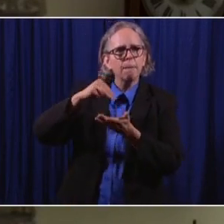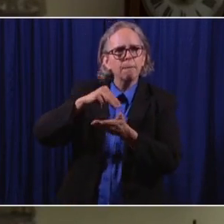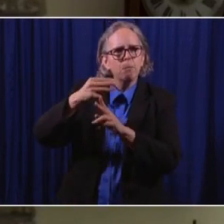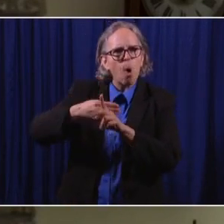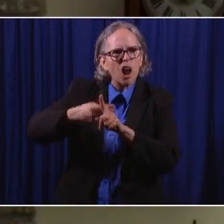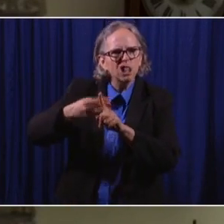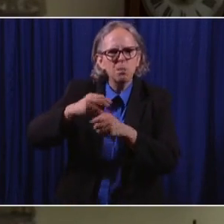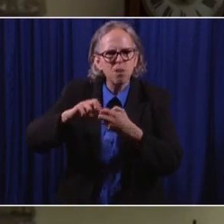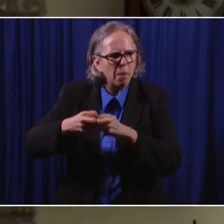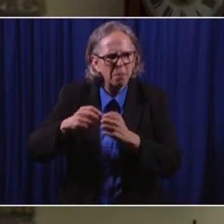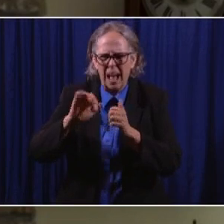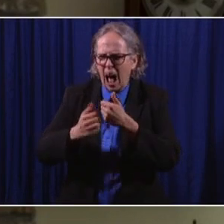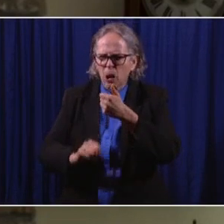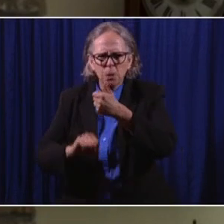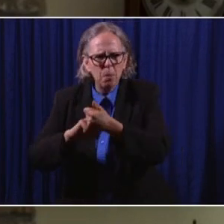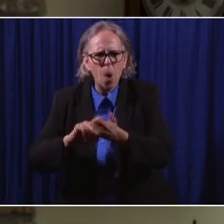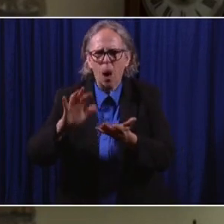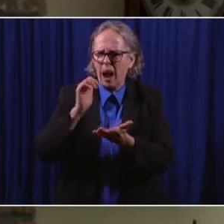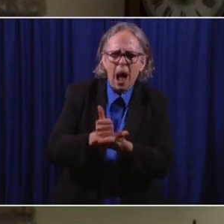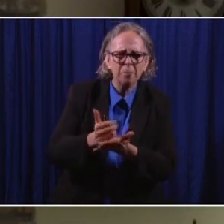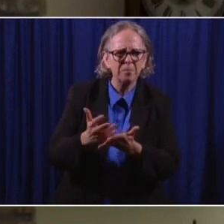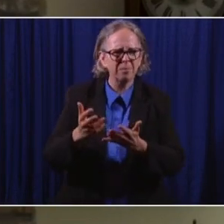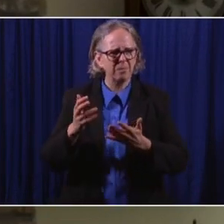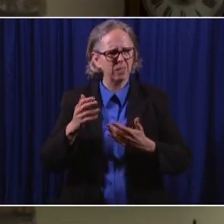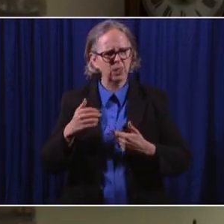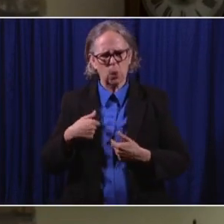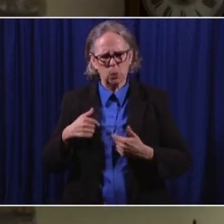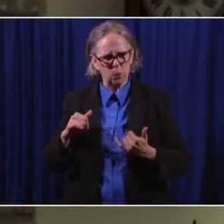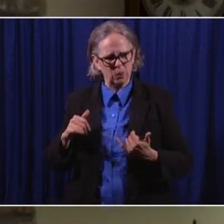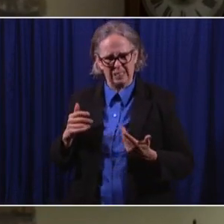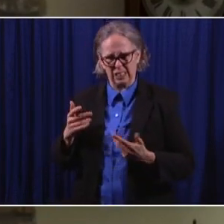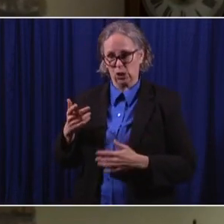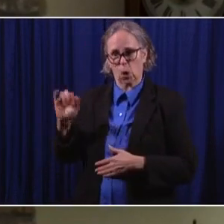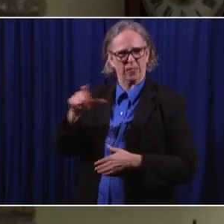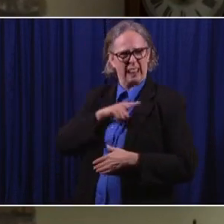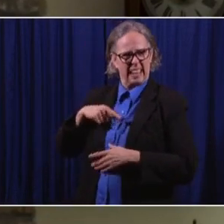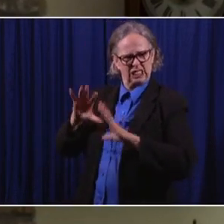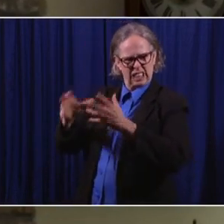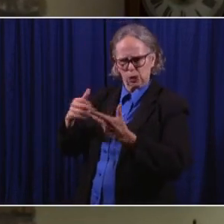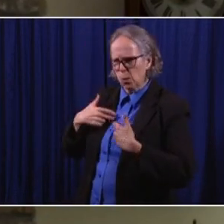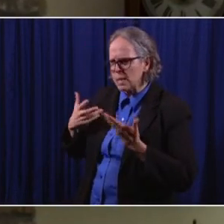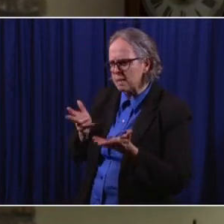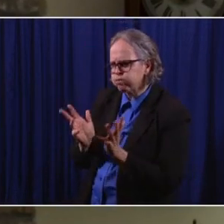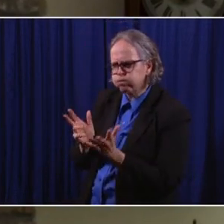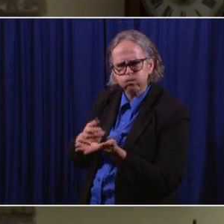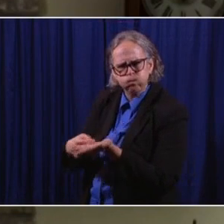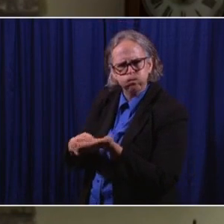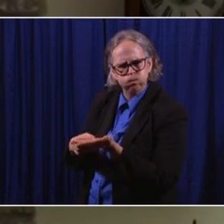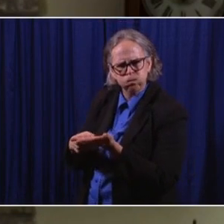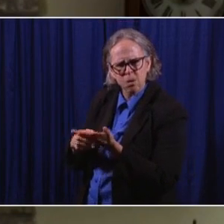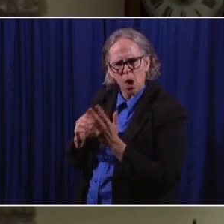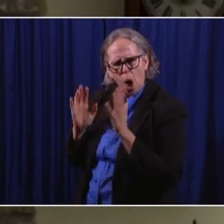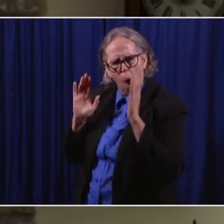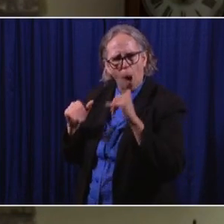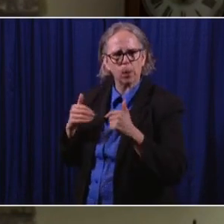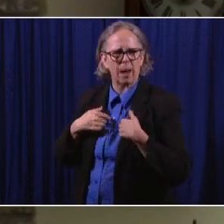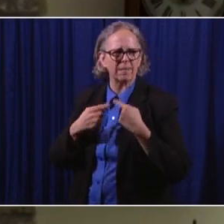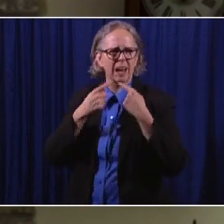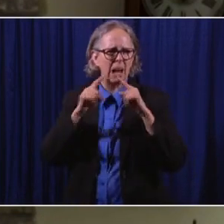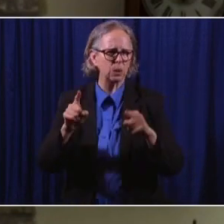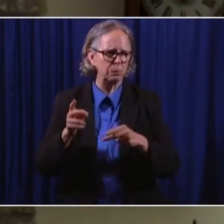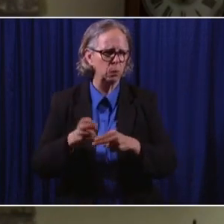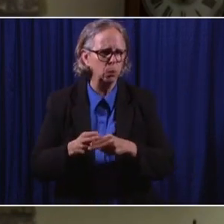we're looking at right now, talking to the General Assembly, and I think we'll be able to announce something, I hope, in